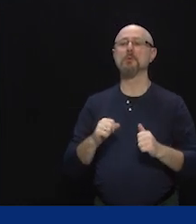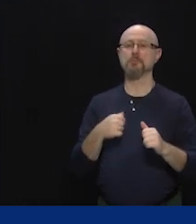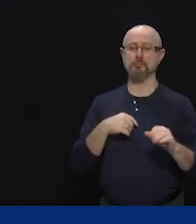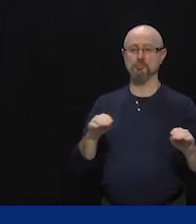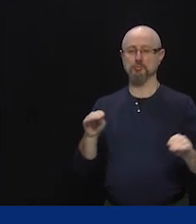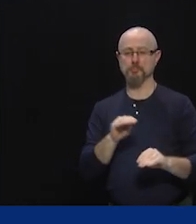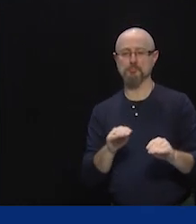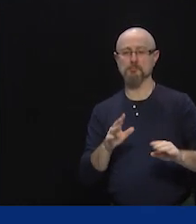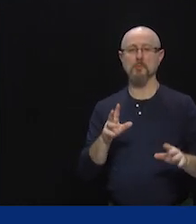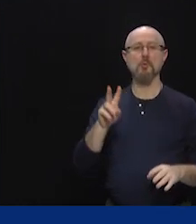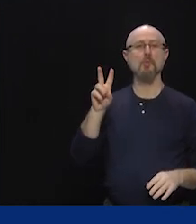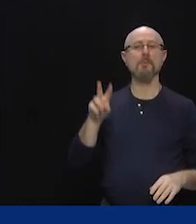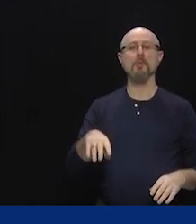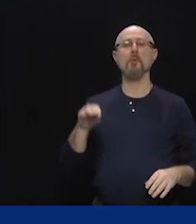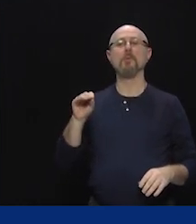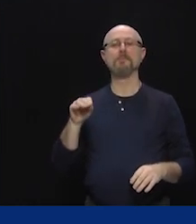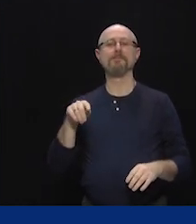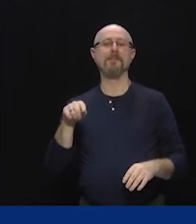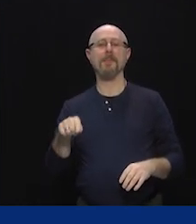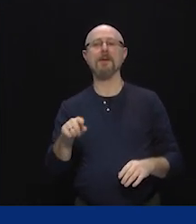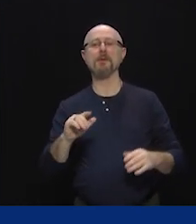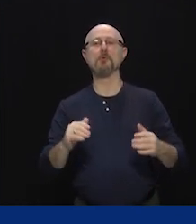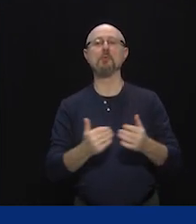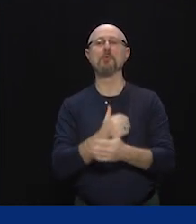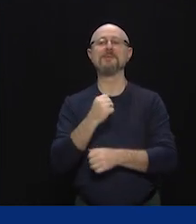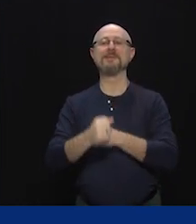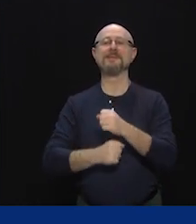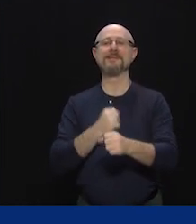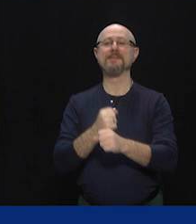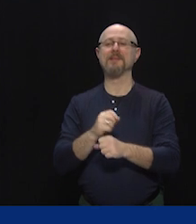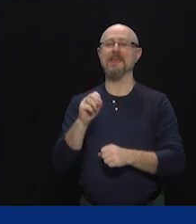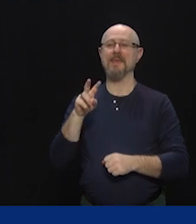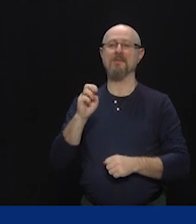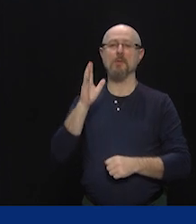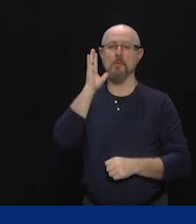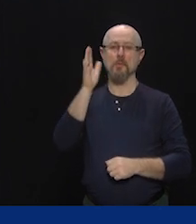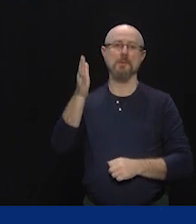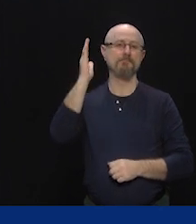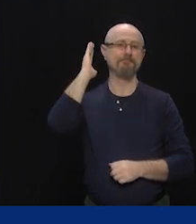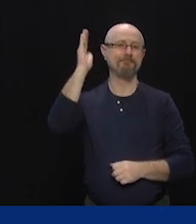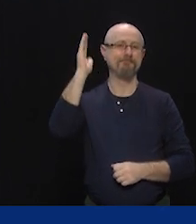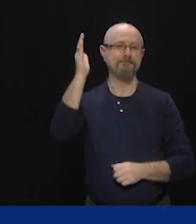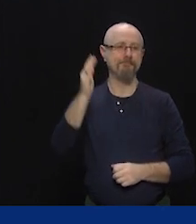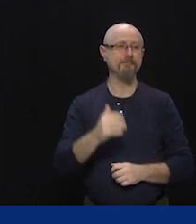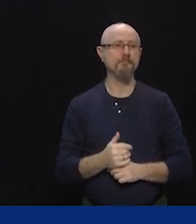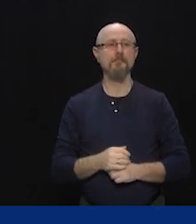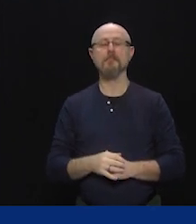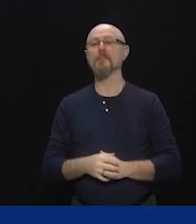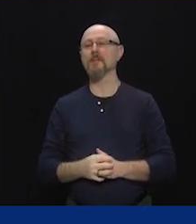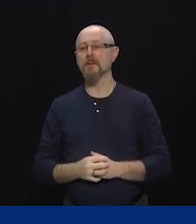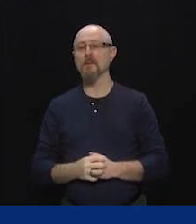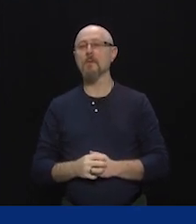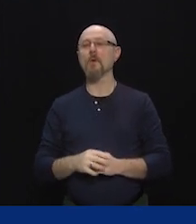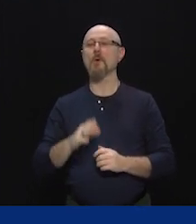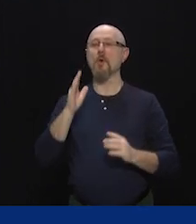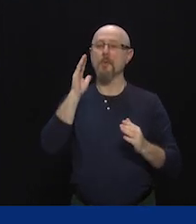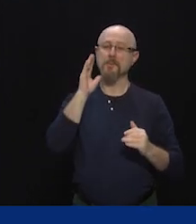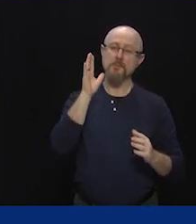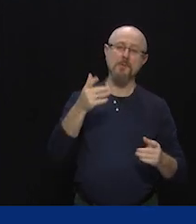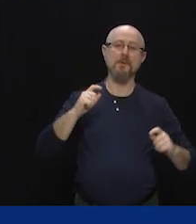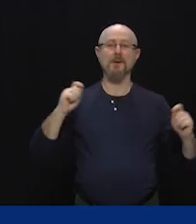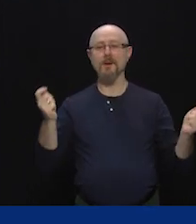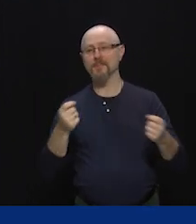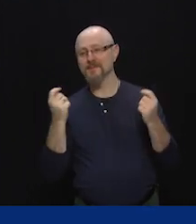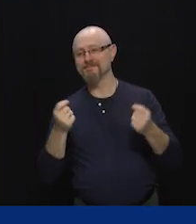join me on New Year's Eve, I'll be anticipating being right here. We'll bring some festivities and make it a little more fun than it probably would ordinarily